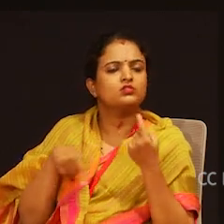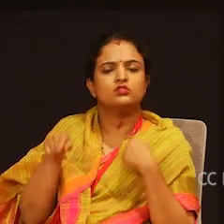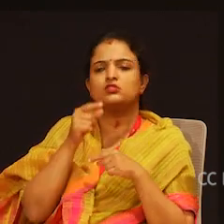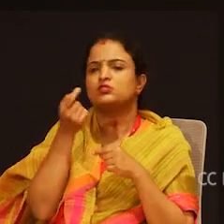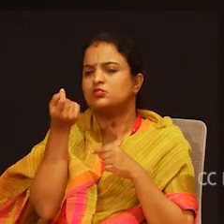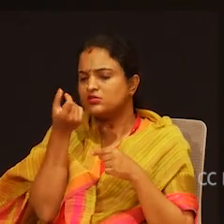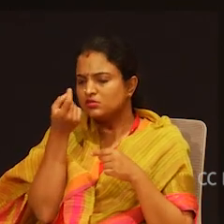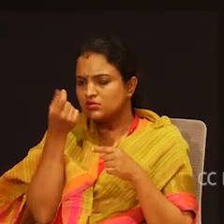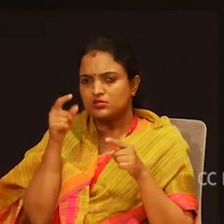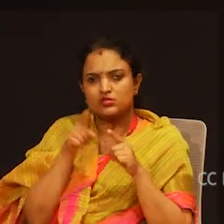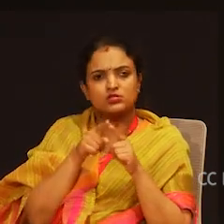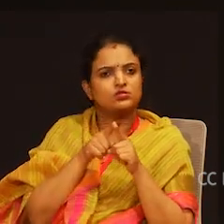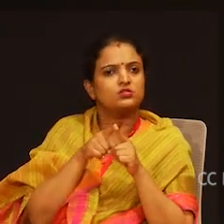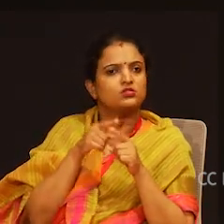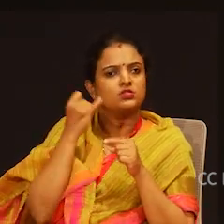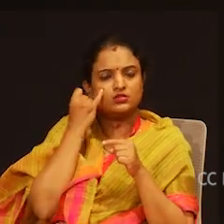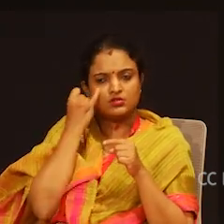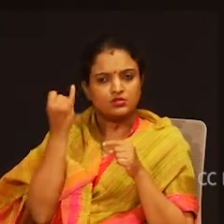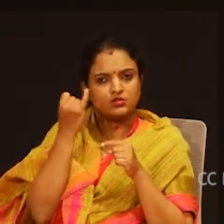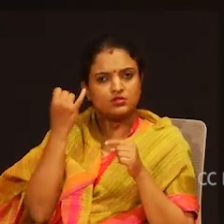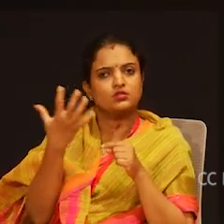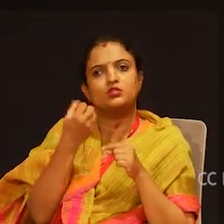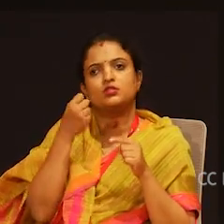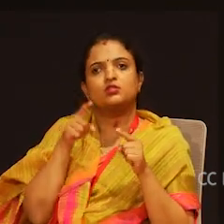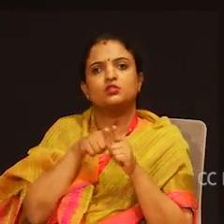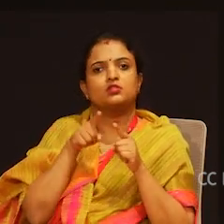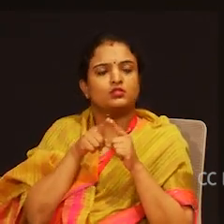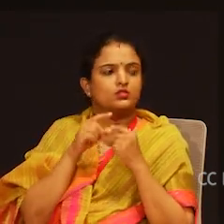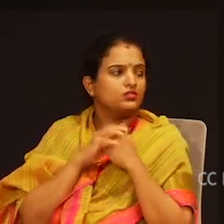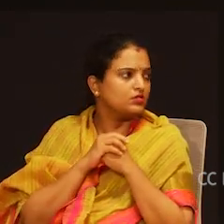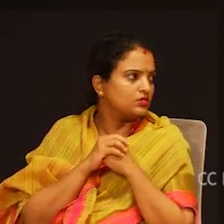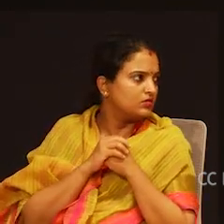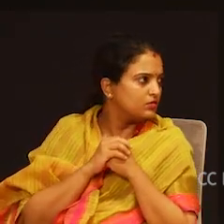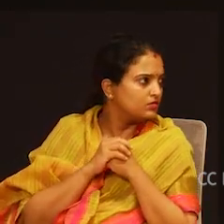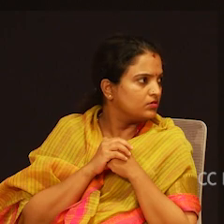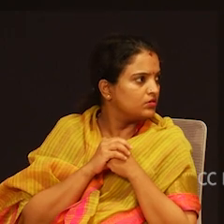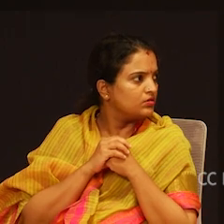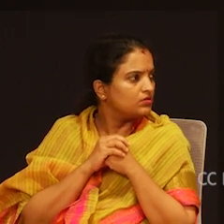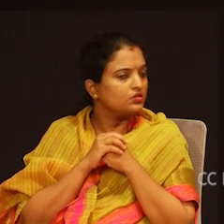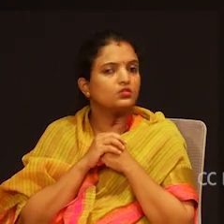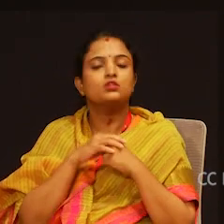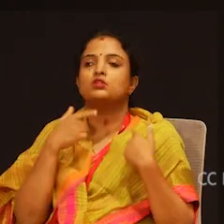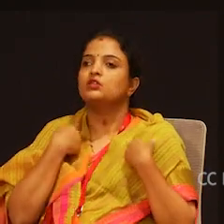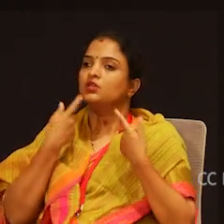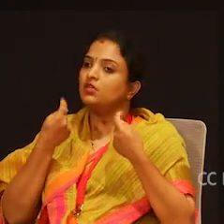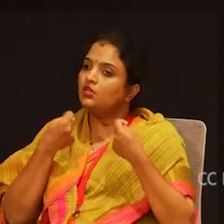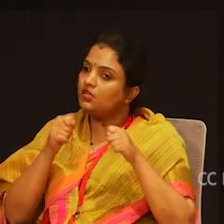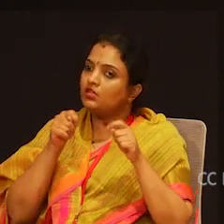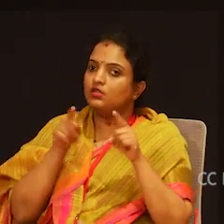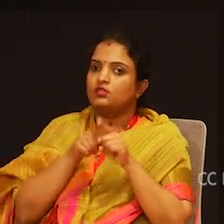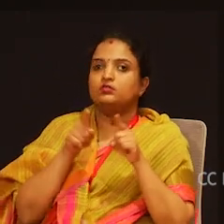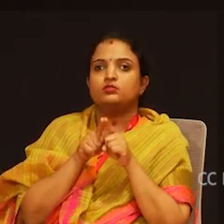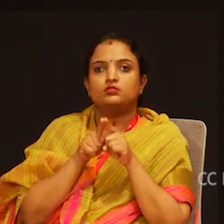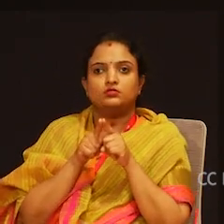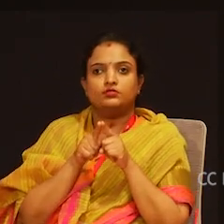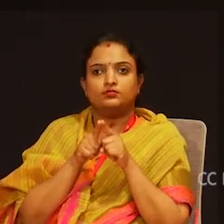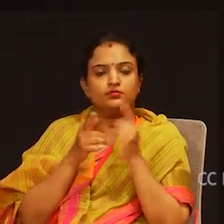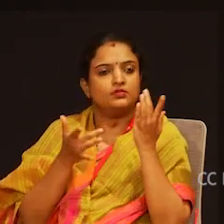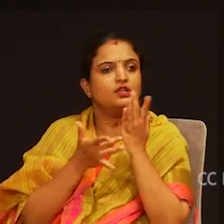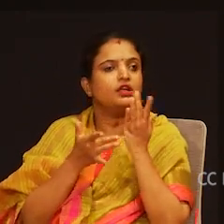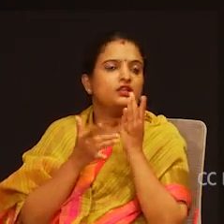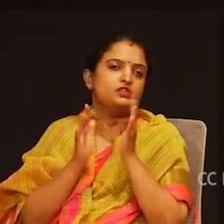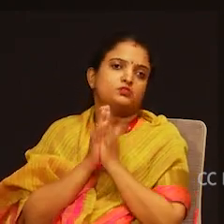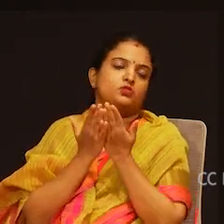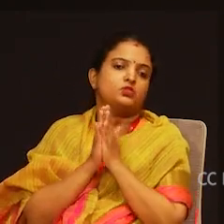small interventions that we made to make the material accessible. We tried this also with our